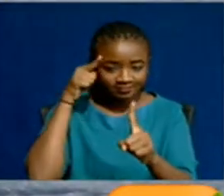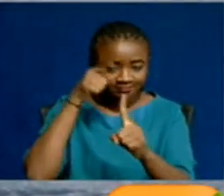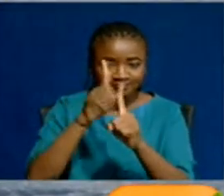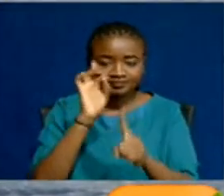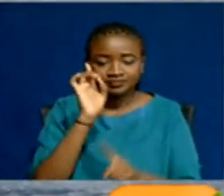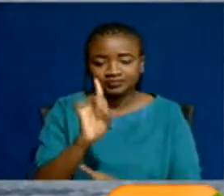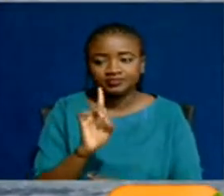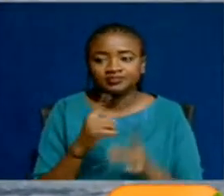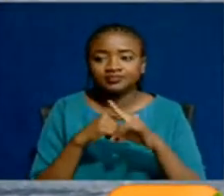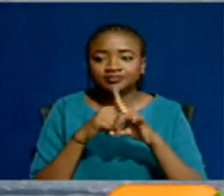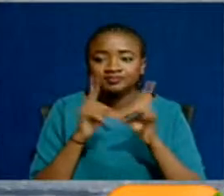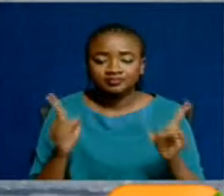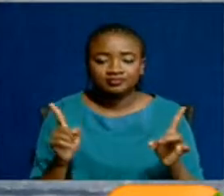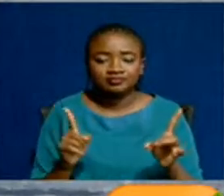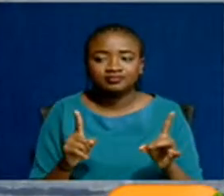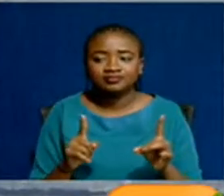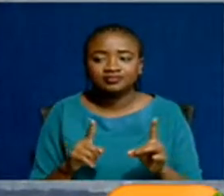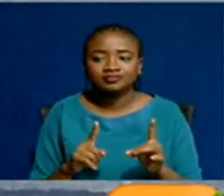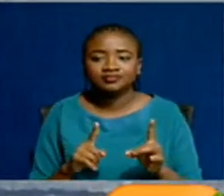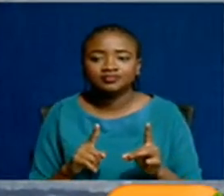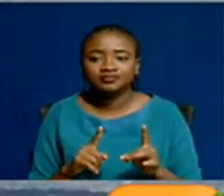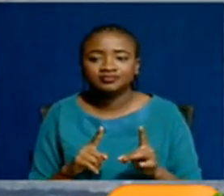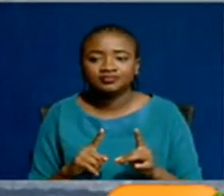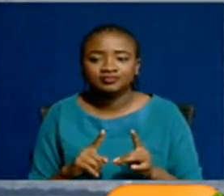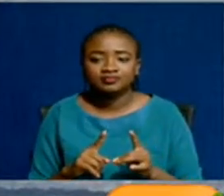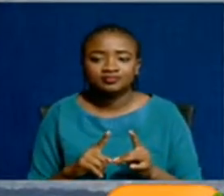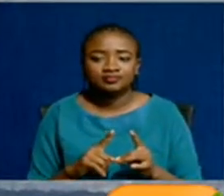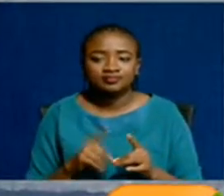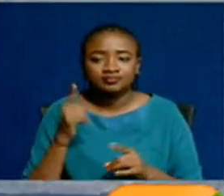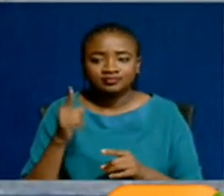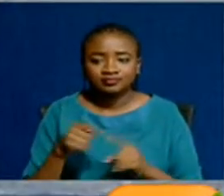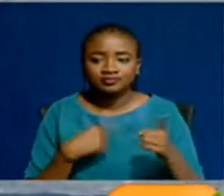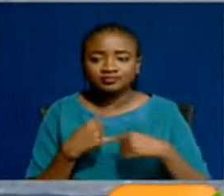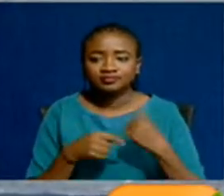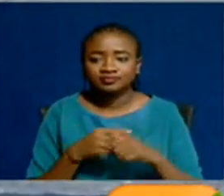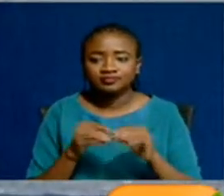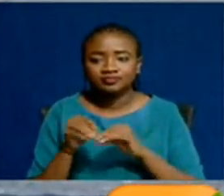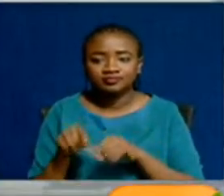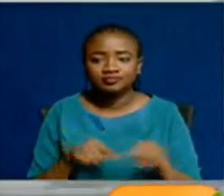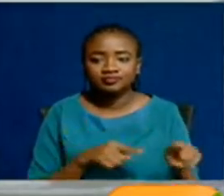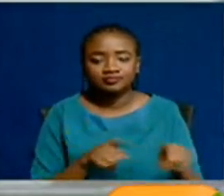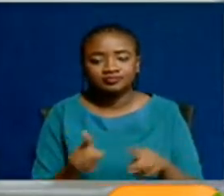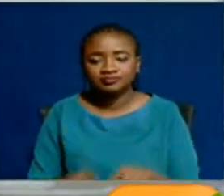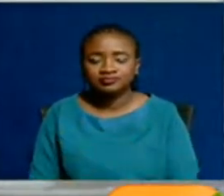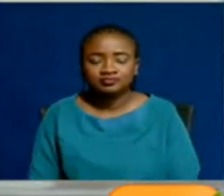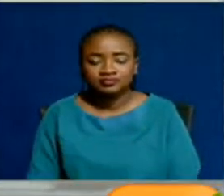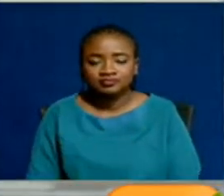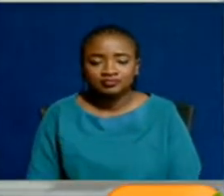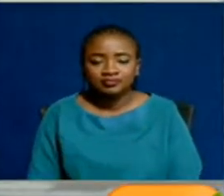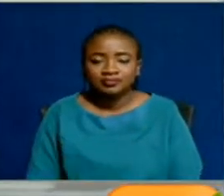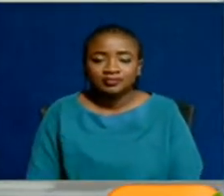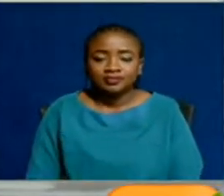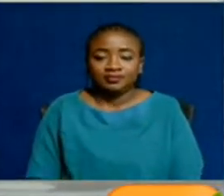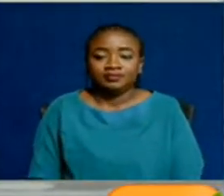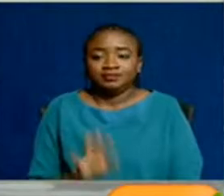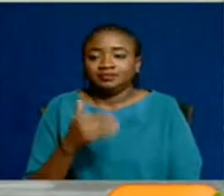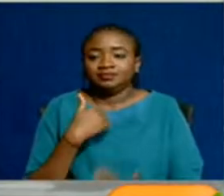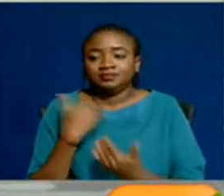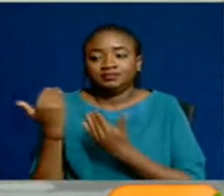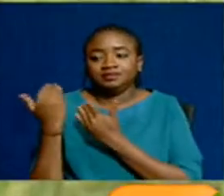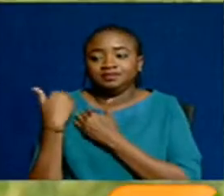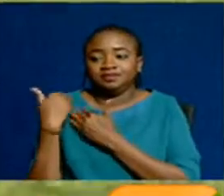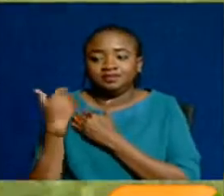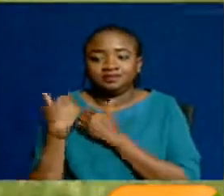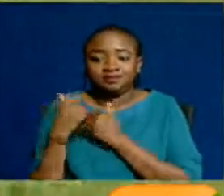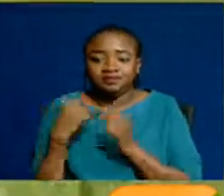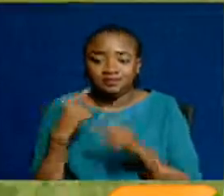But their significance goes far beyond the spectacle of migration. They play a vital role in maintaining